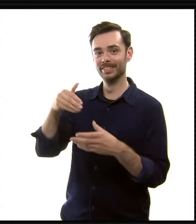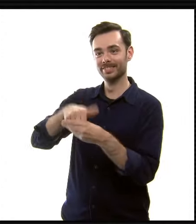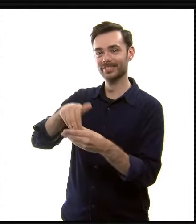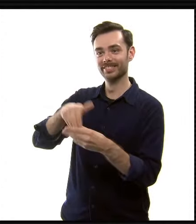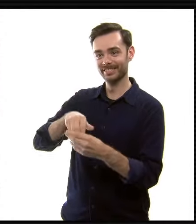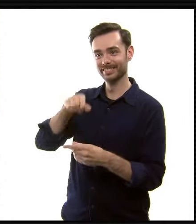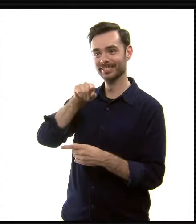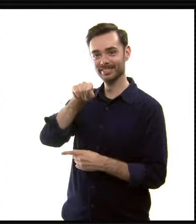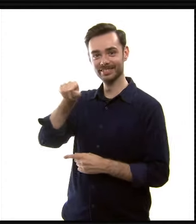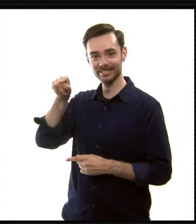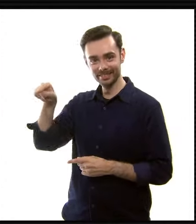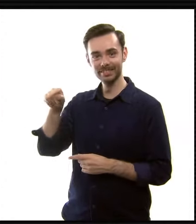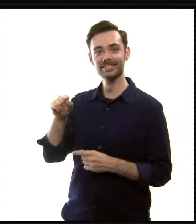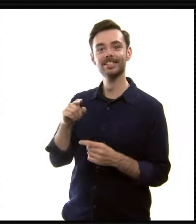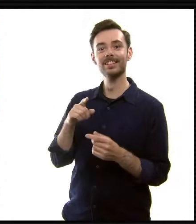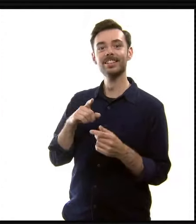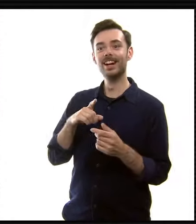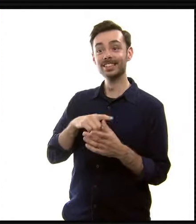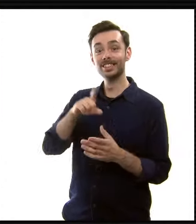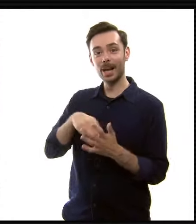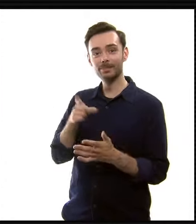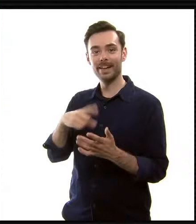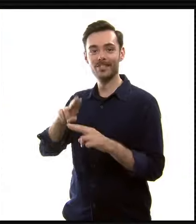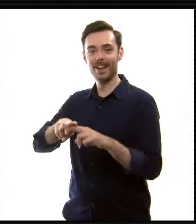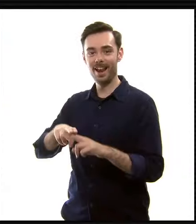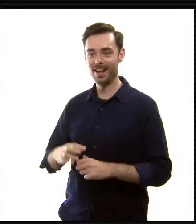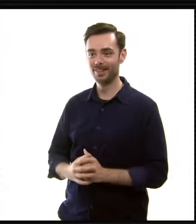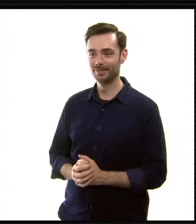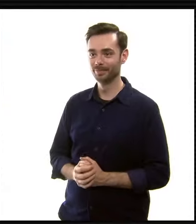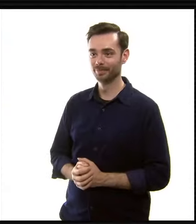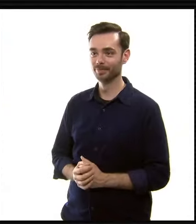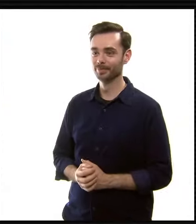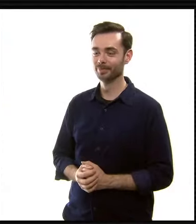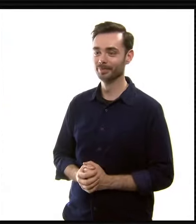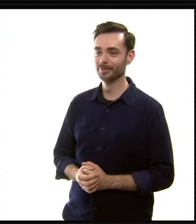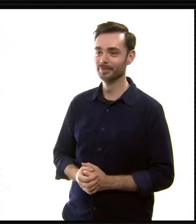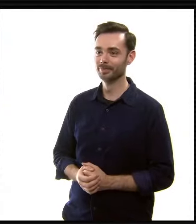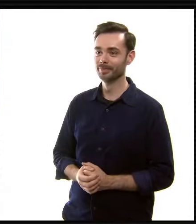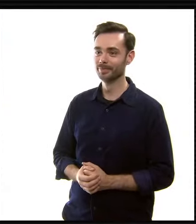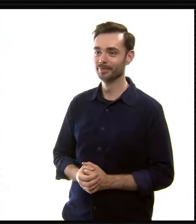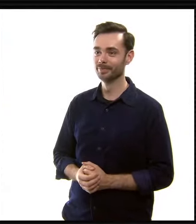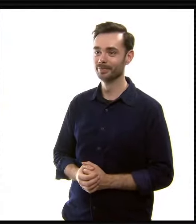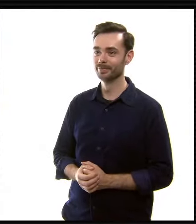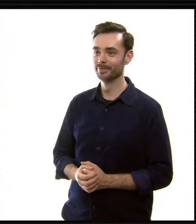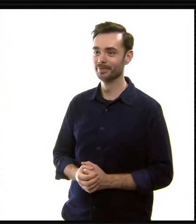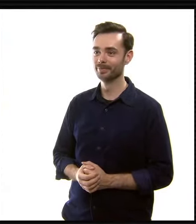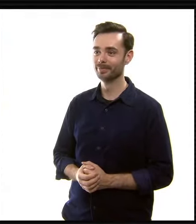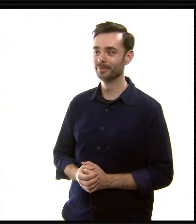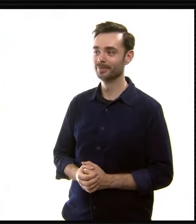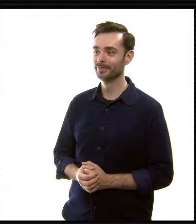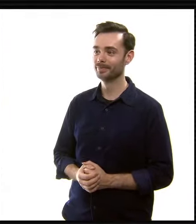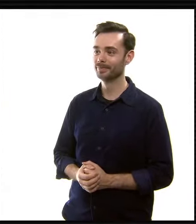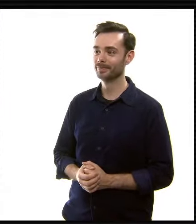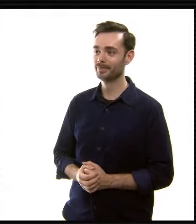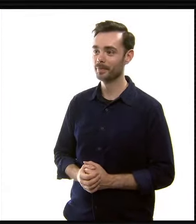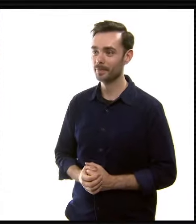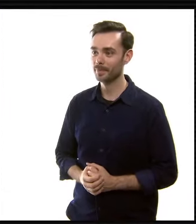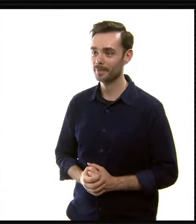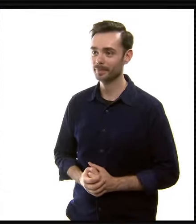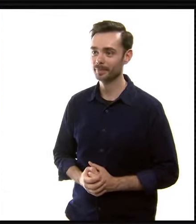James, and Fenella. Guys, hey. Come on out. In you come. Hey, guys.